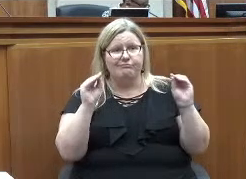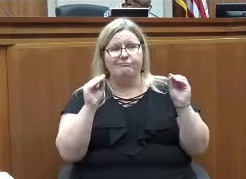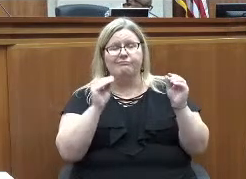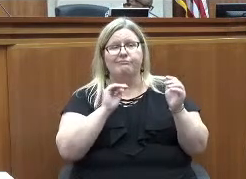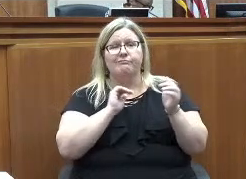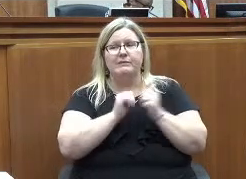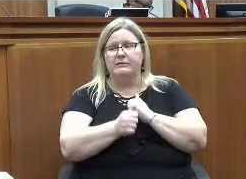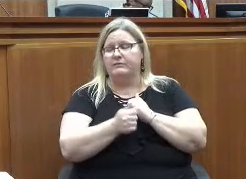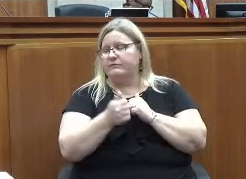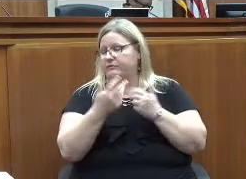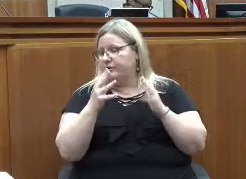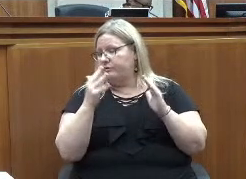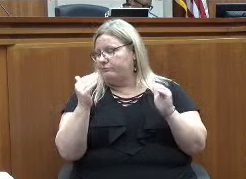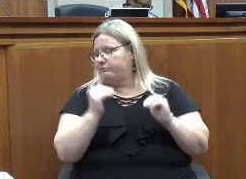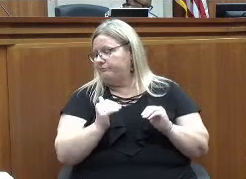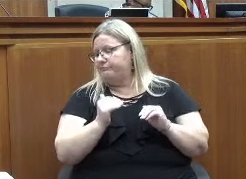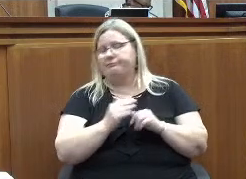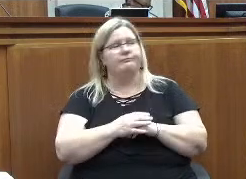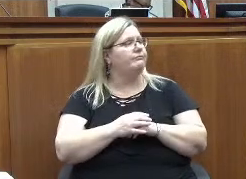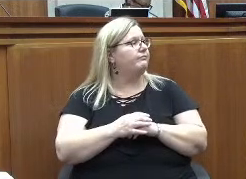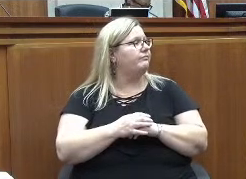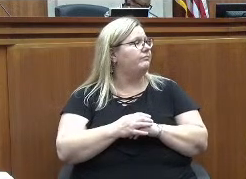Next item, please.